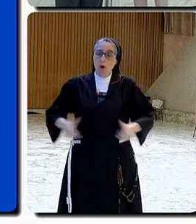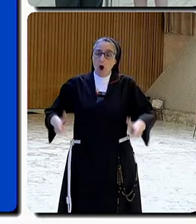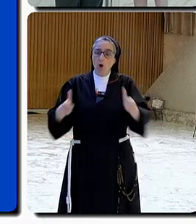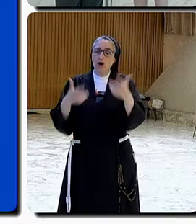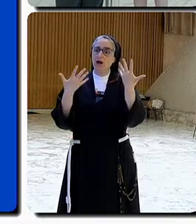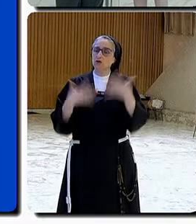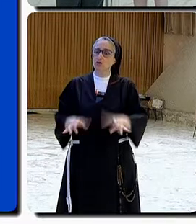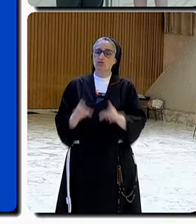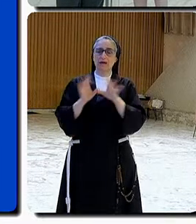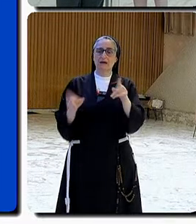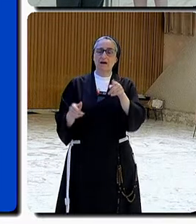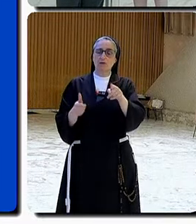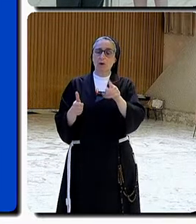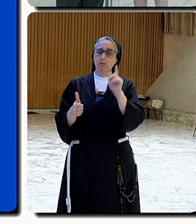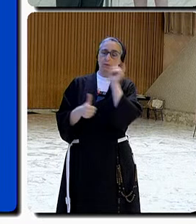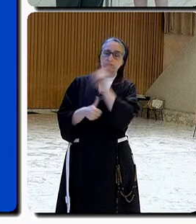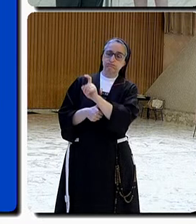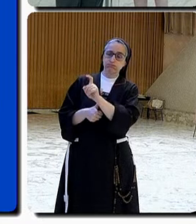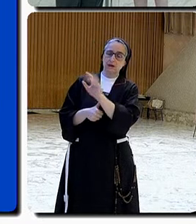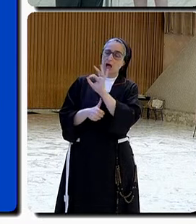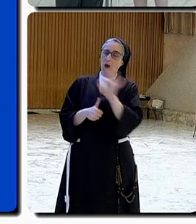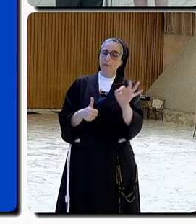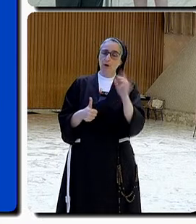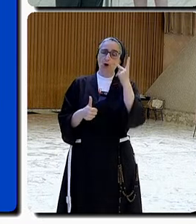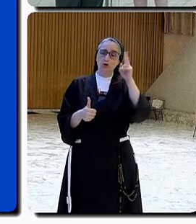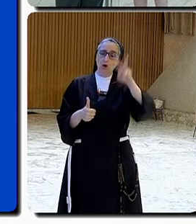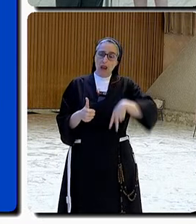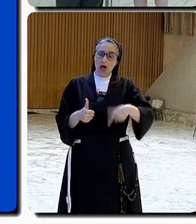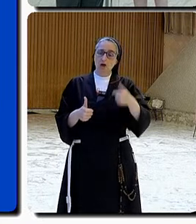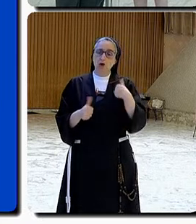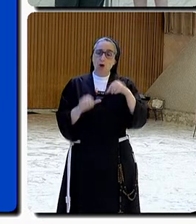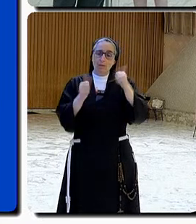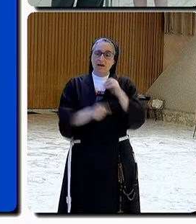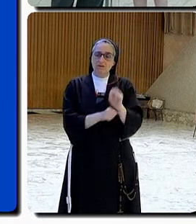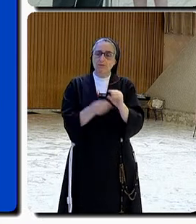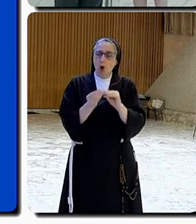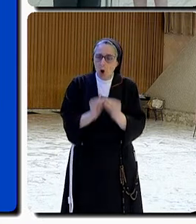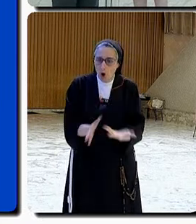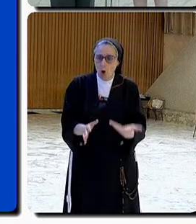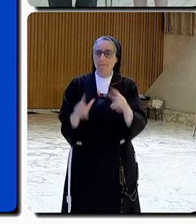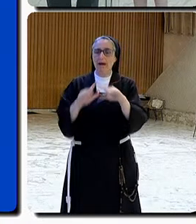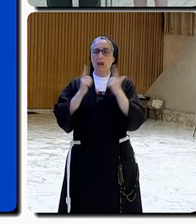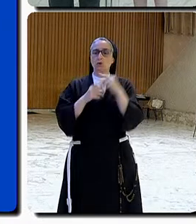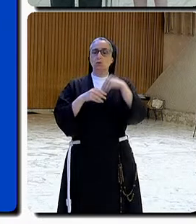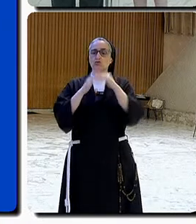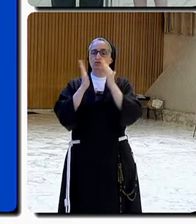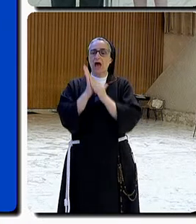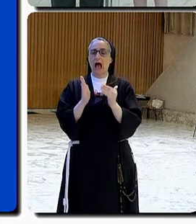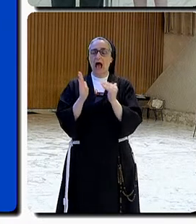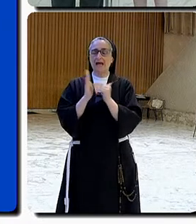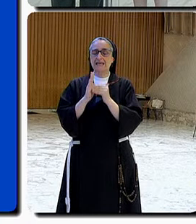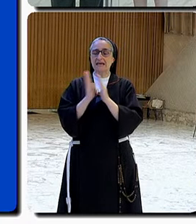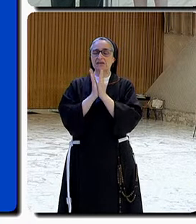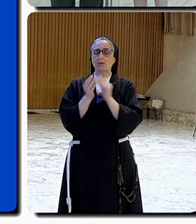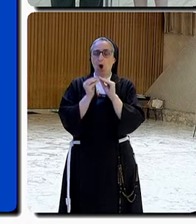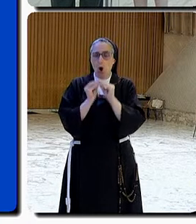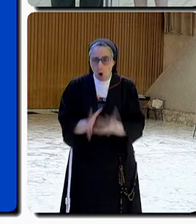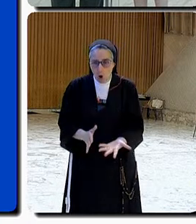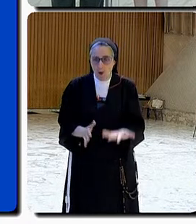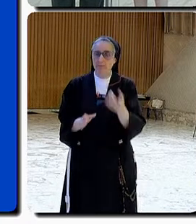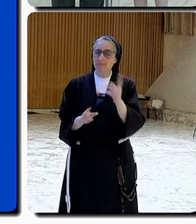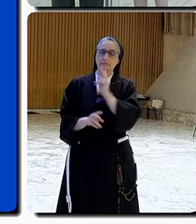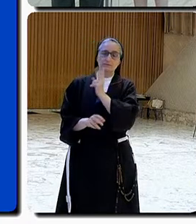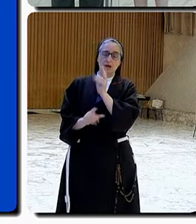this resource and learn more about our next online training in the Liturgy of Domestic Church Life and discover other resources